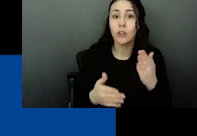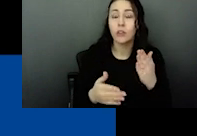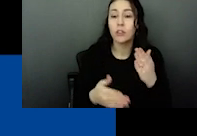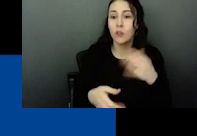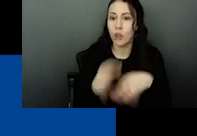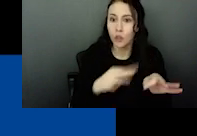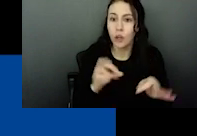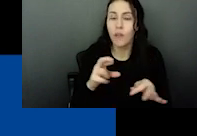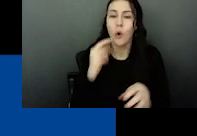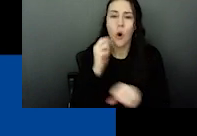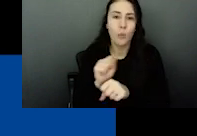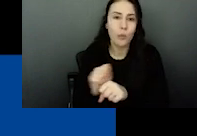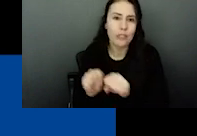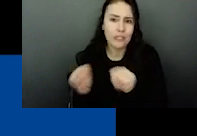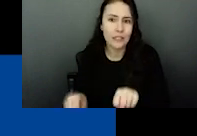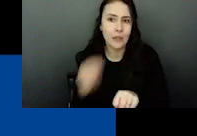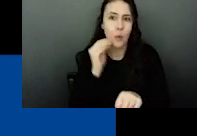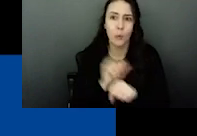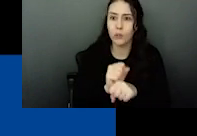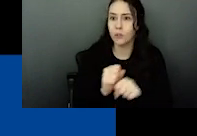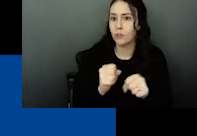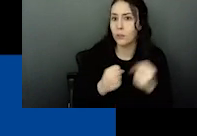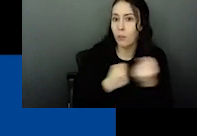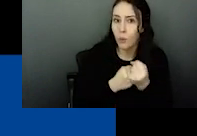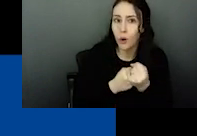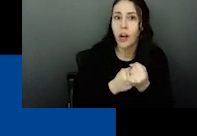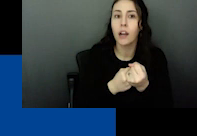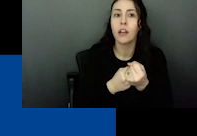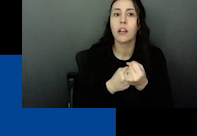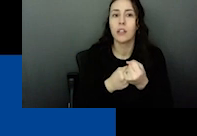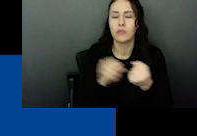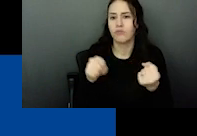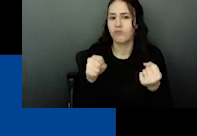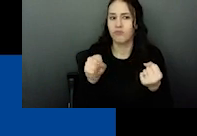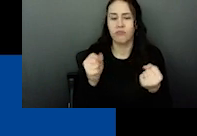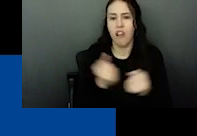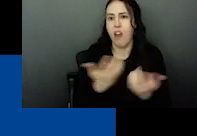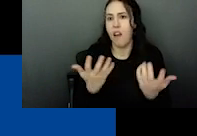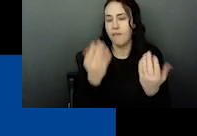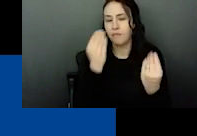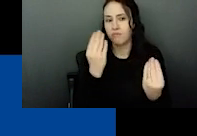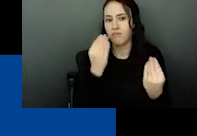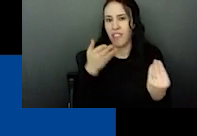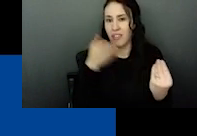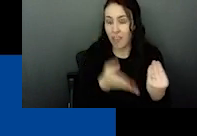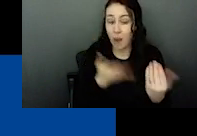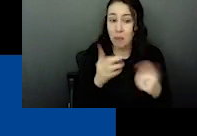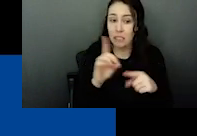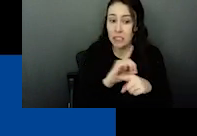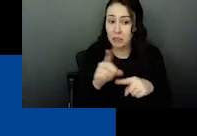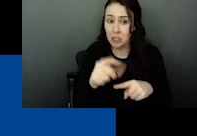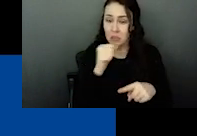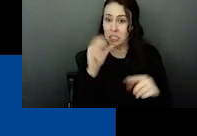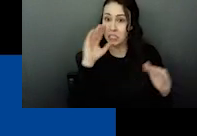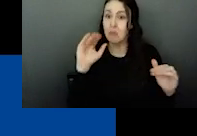homework systems and homework support. And so there's certainly things in there and disciplines you might not expect. And if you are interested